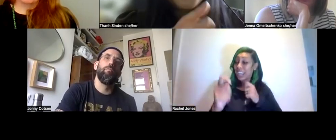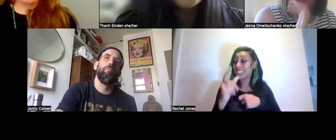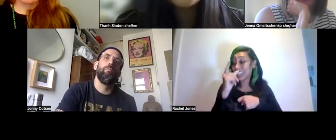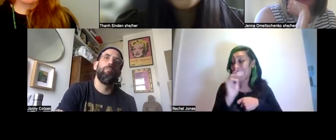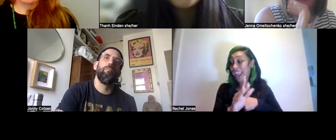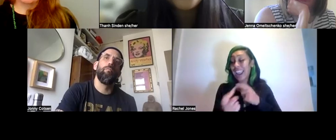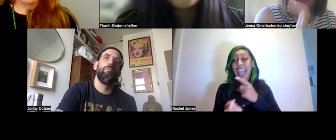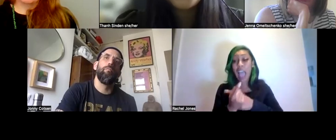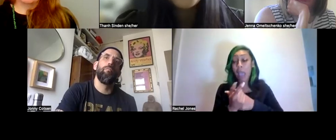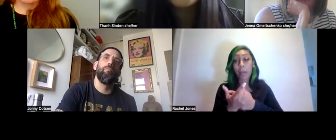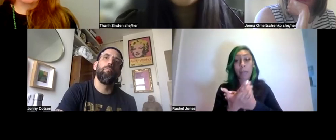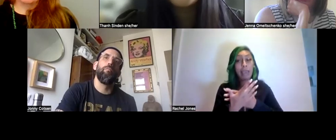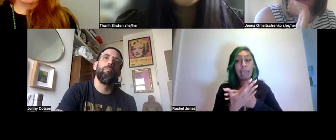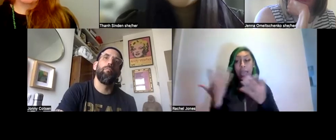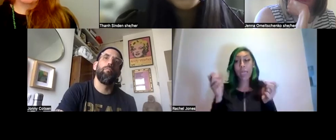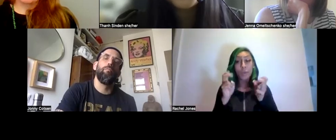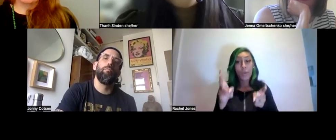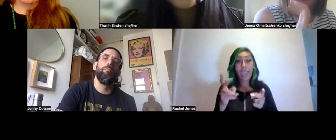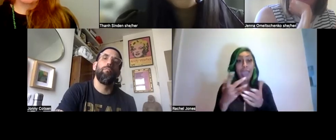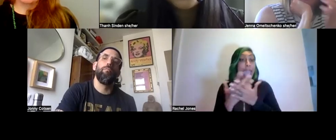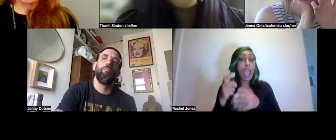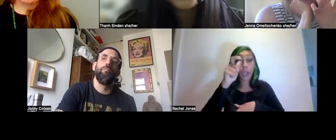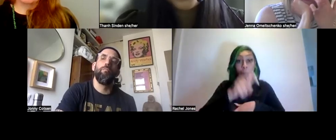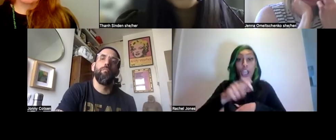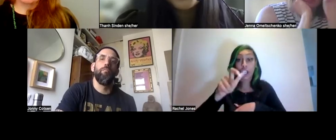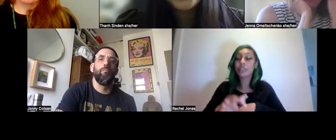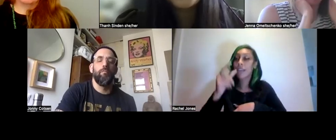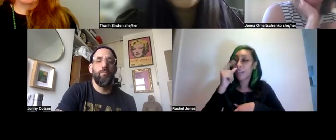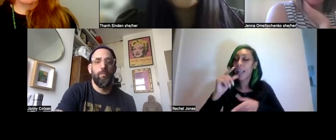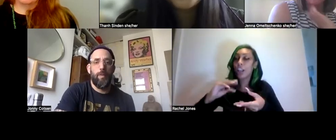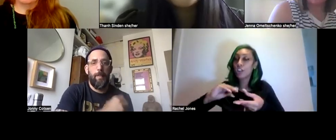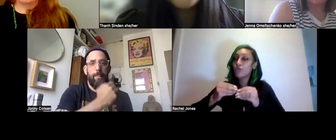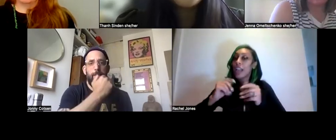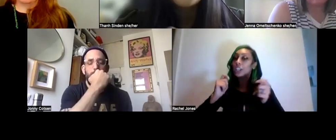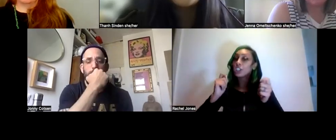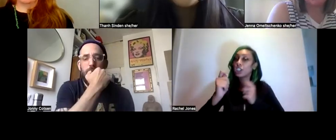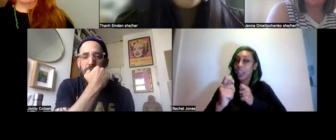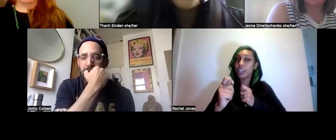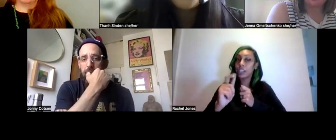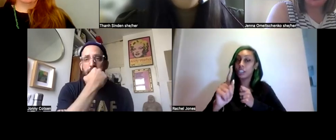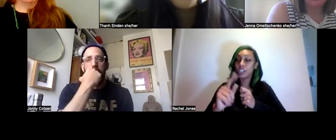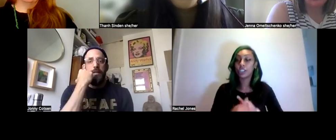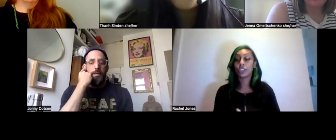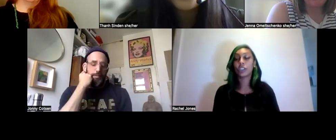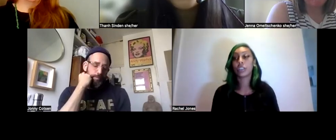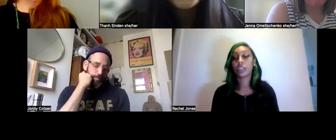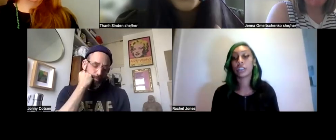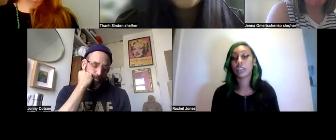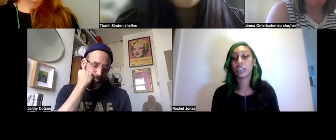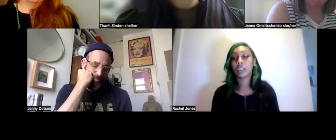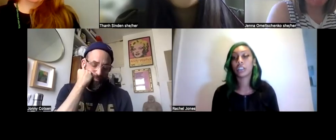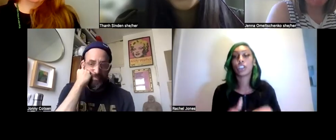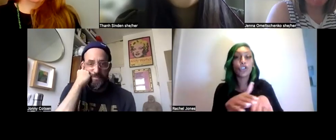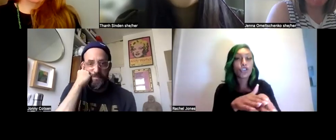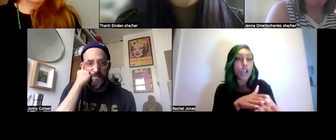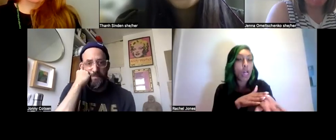Change can happen any way. Anyone in the organization can create, make change. And I think for that, not to have that slow